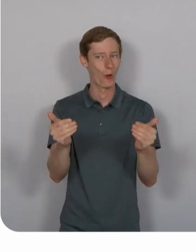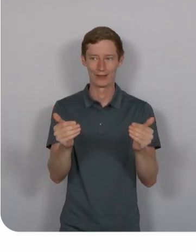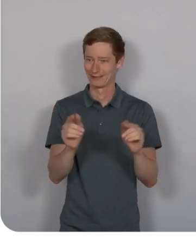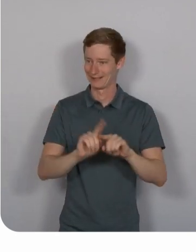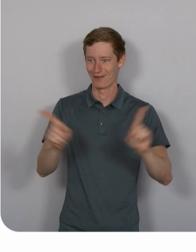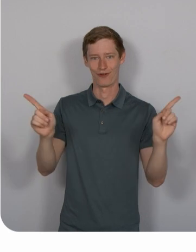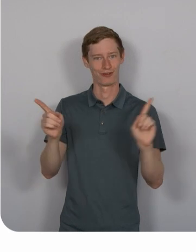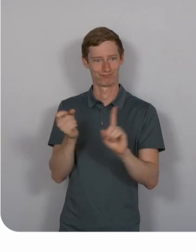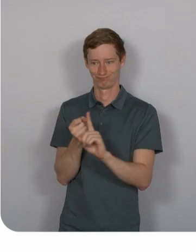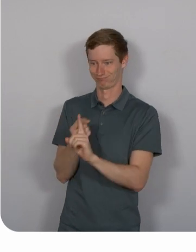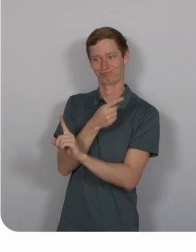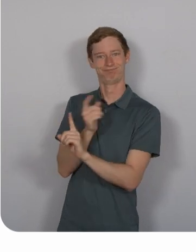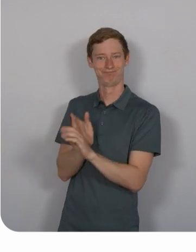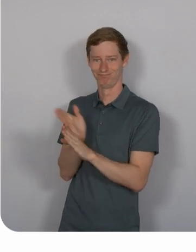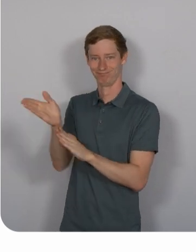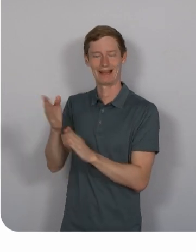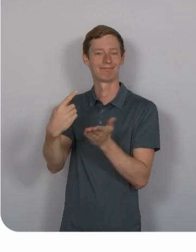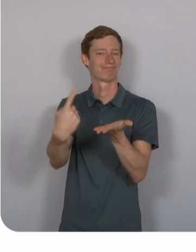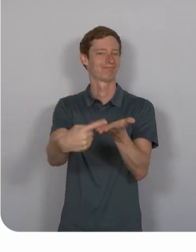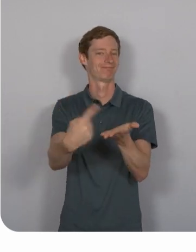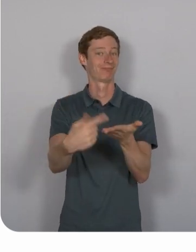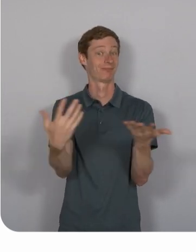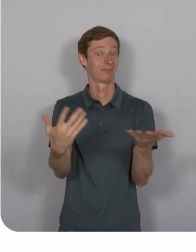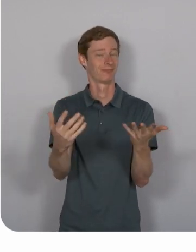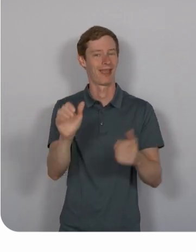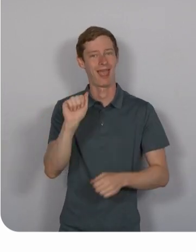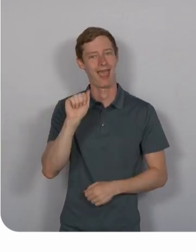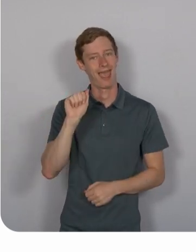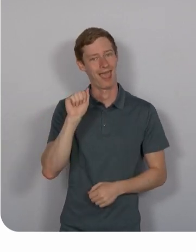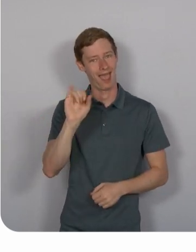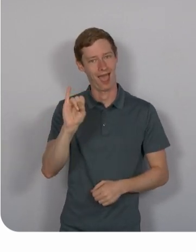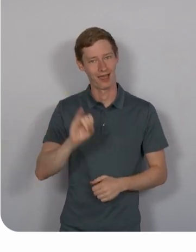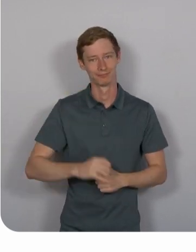completely different direction. Let's talk about AI.